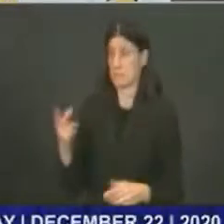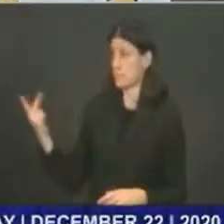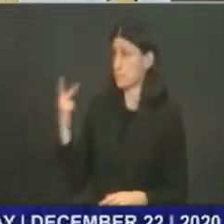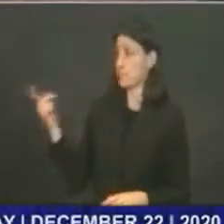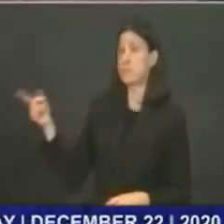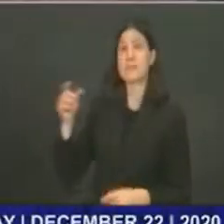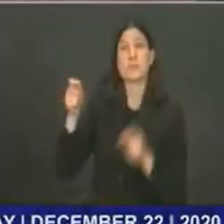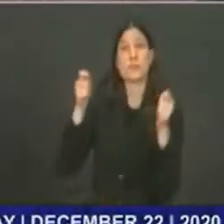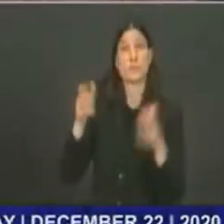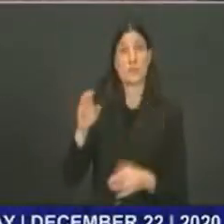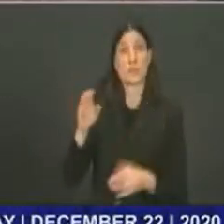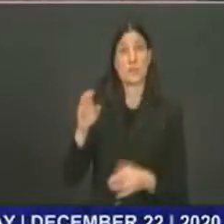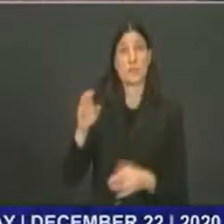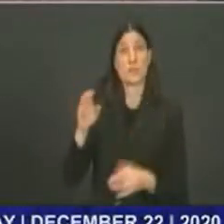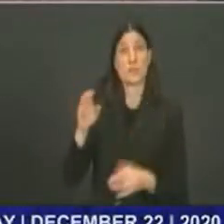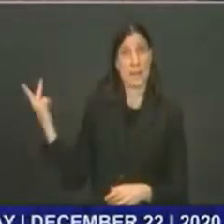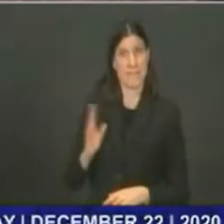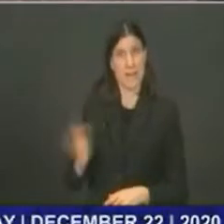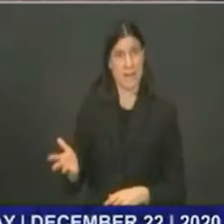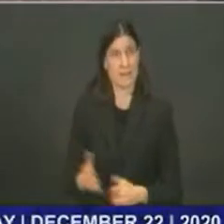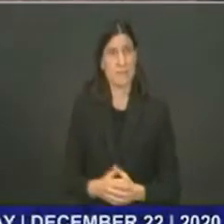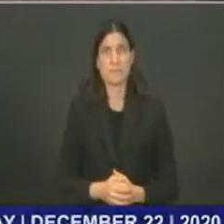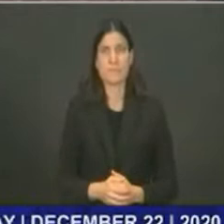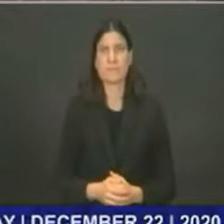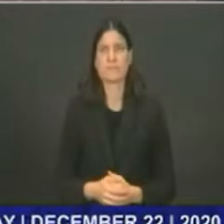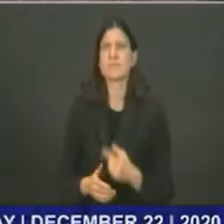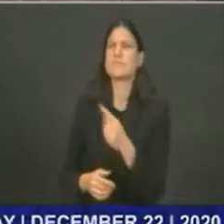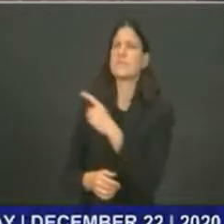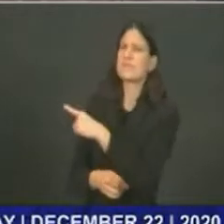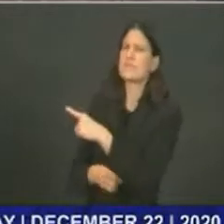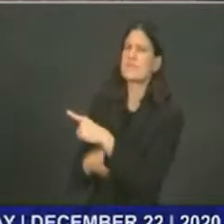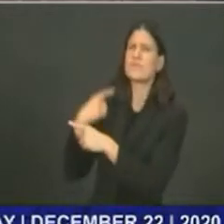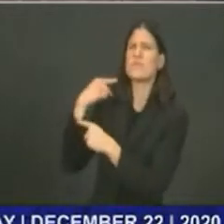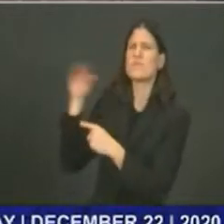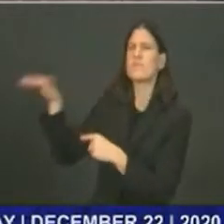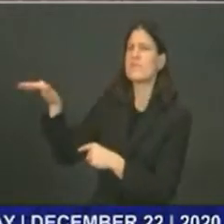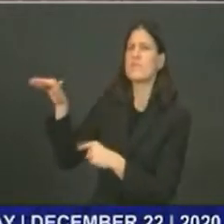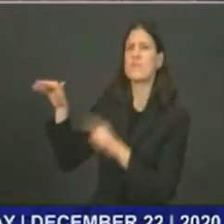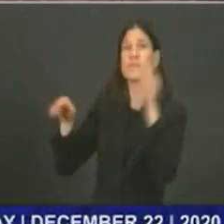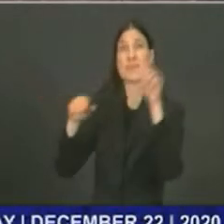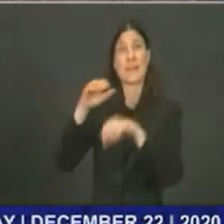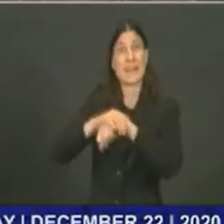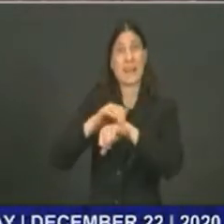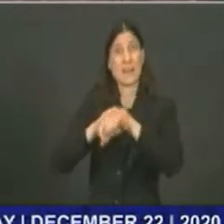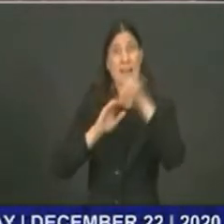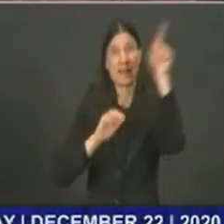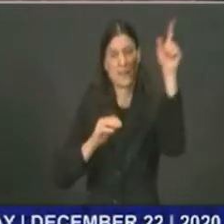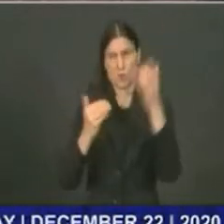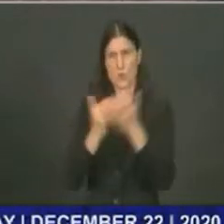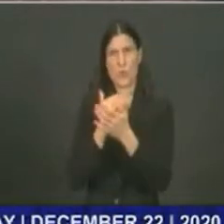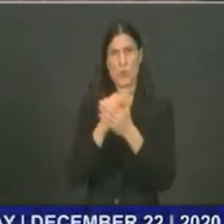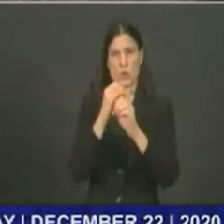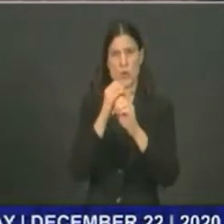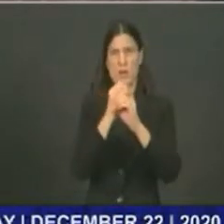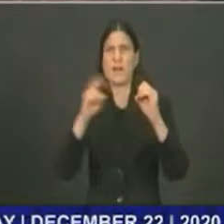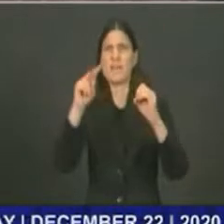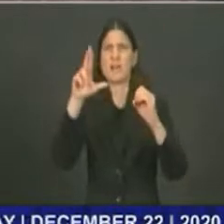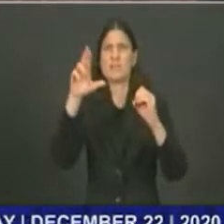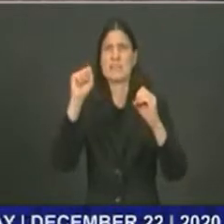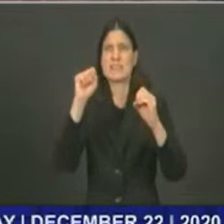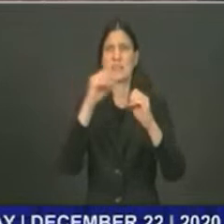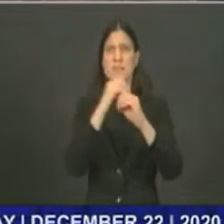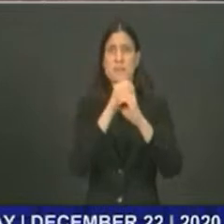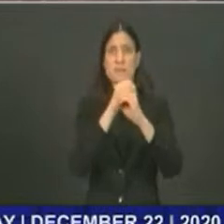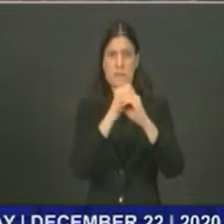how concerned should we be about the new variant in the UK? And for the governor, do you think the US should put new travel